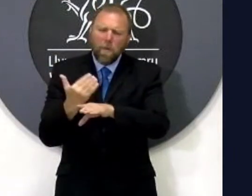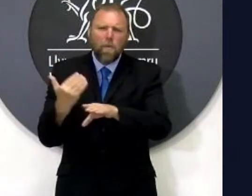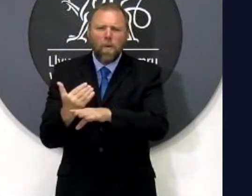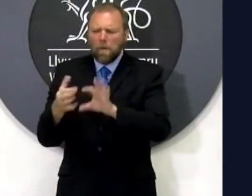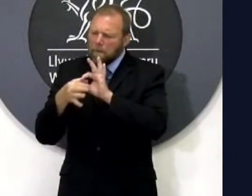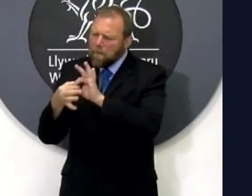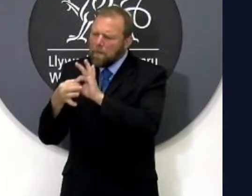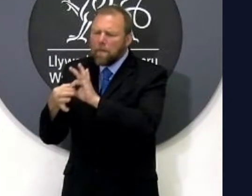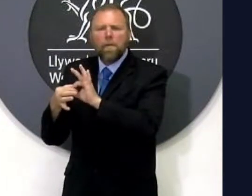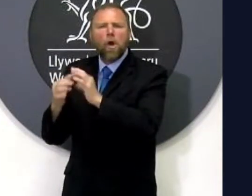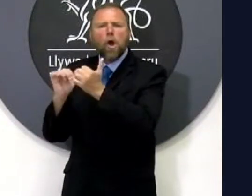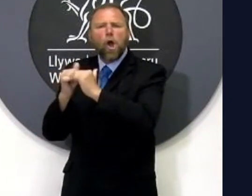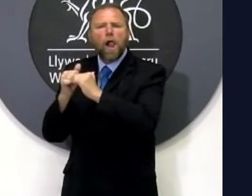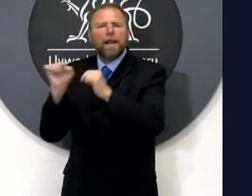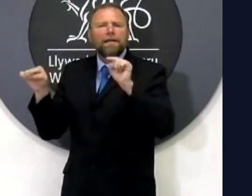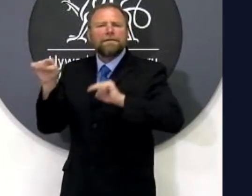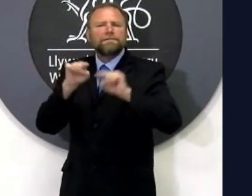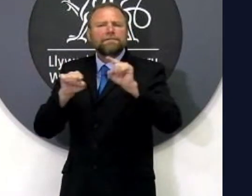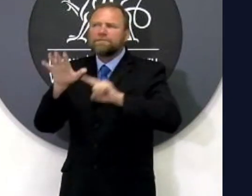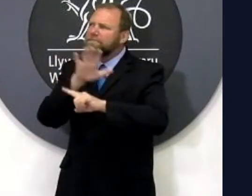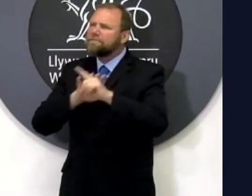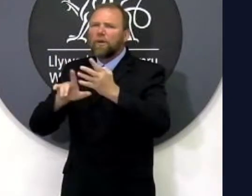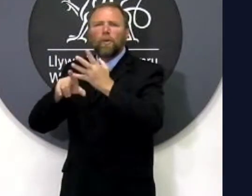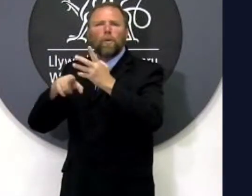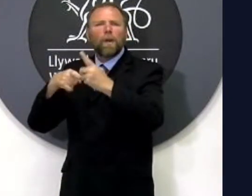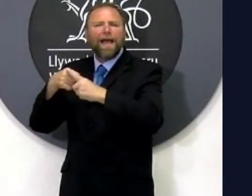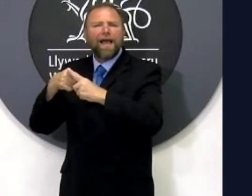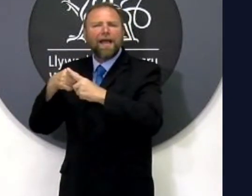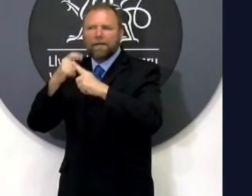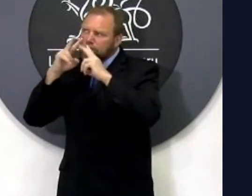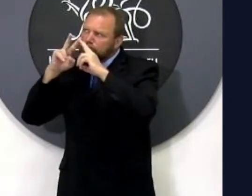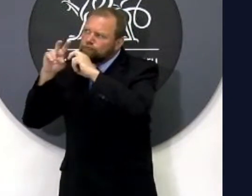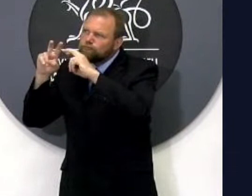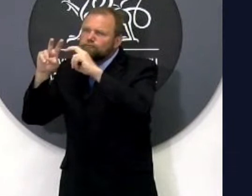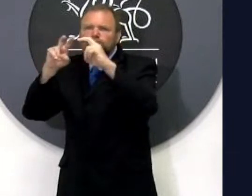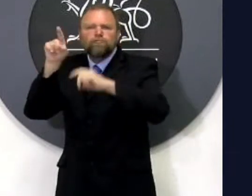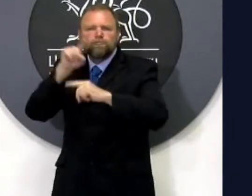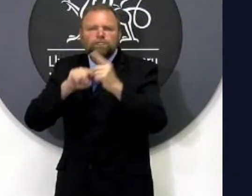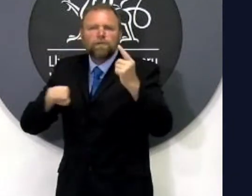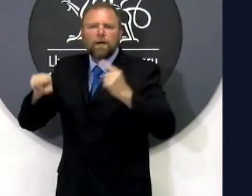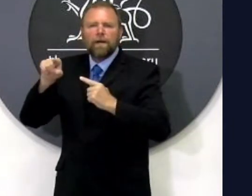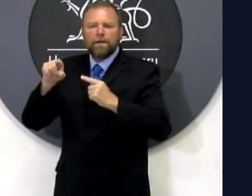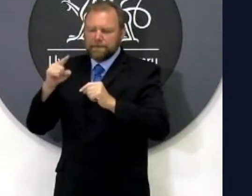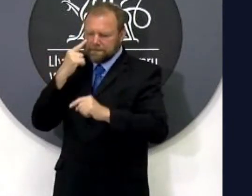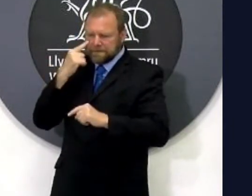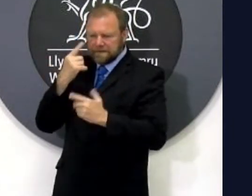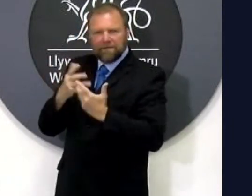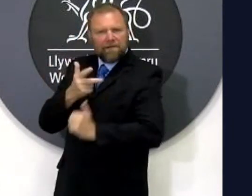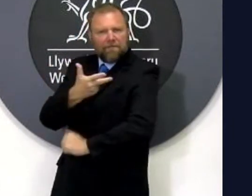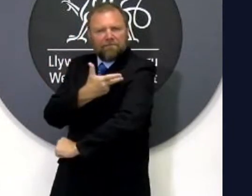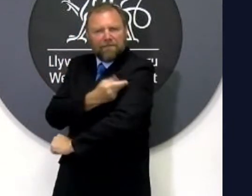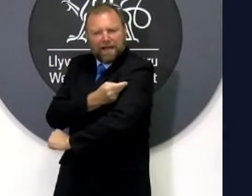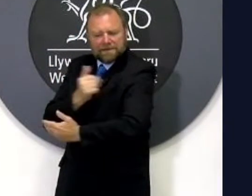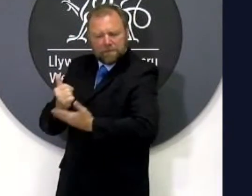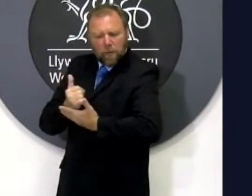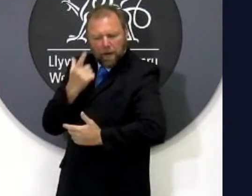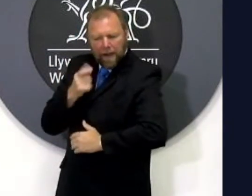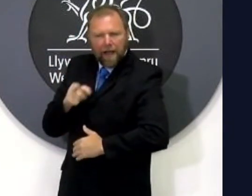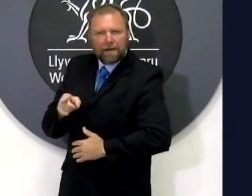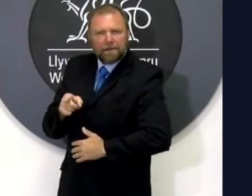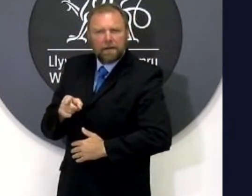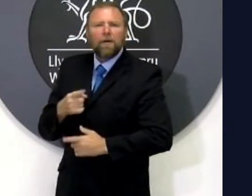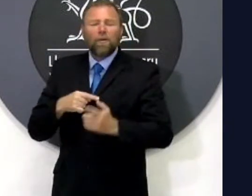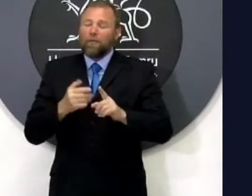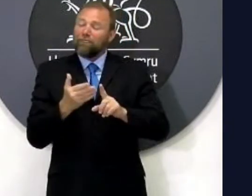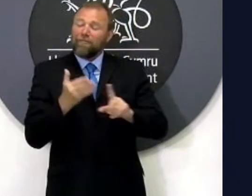transmissible it is and how well the vaccines are going to support us. We recognise that variants come in from abroad,